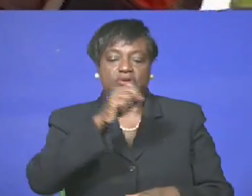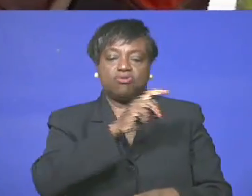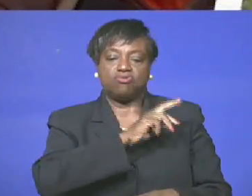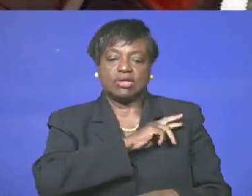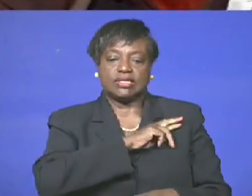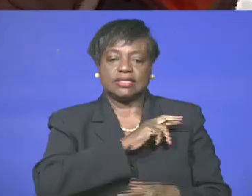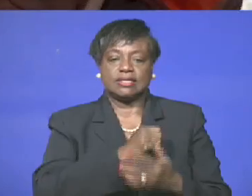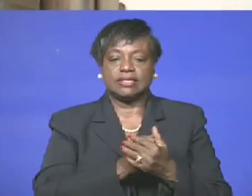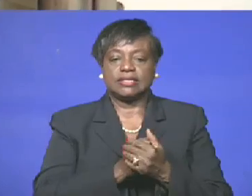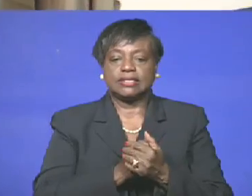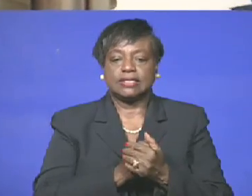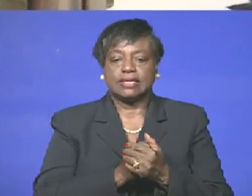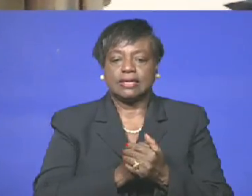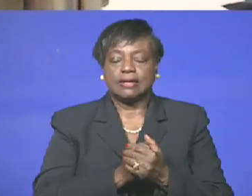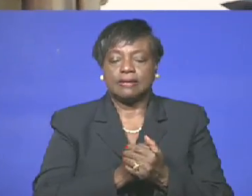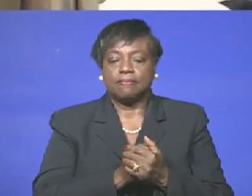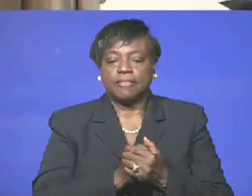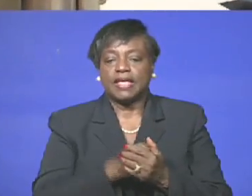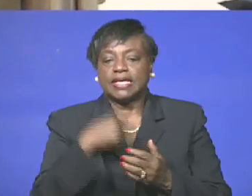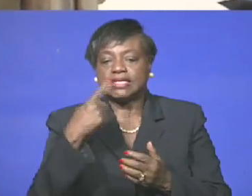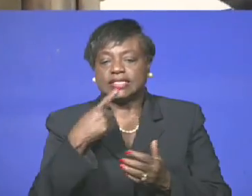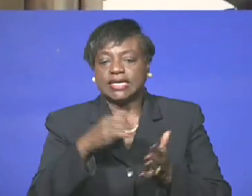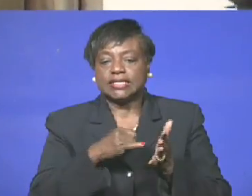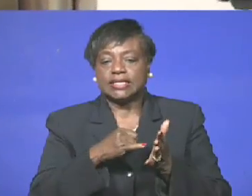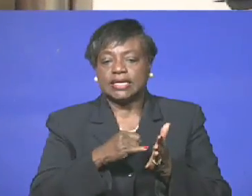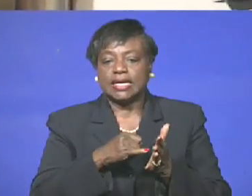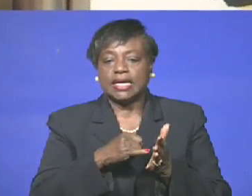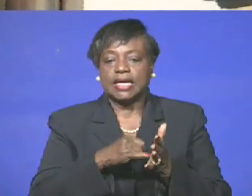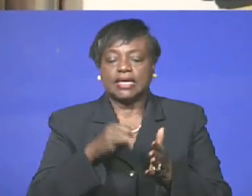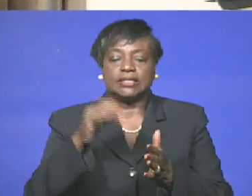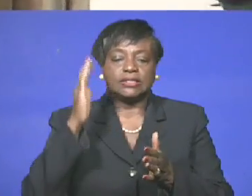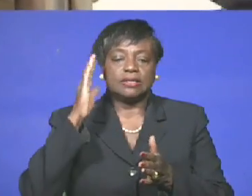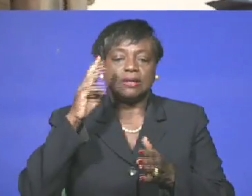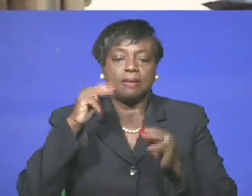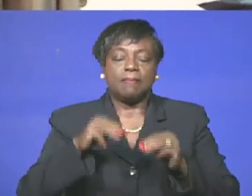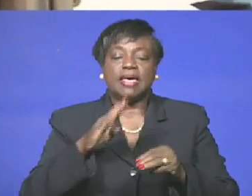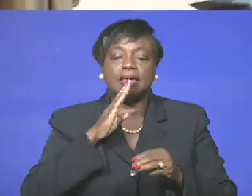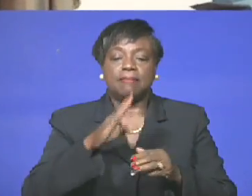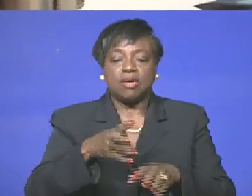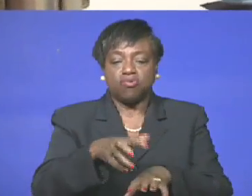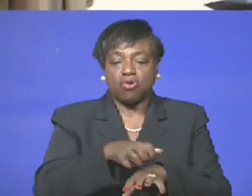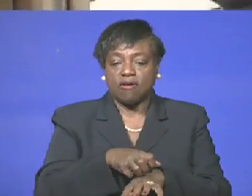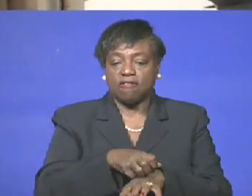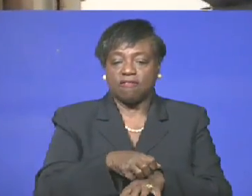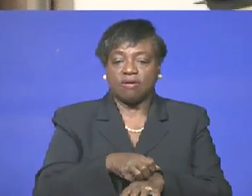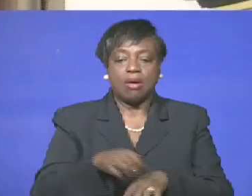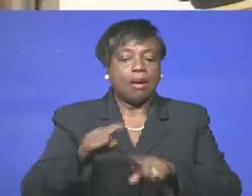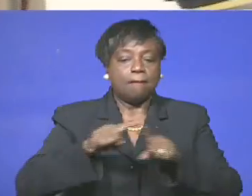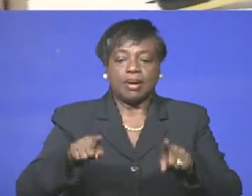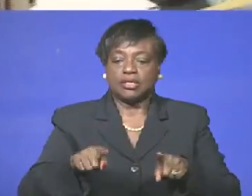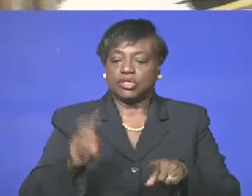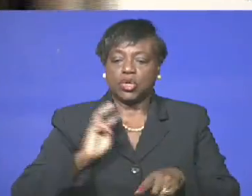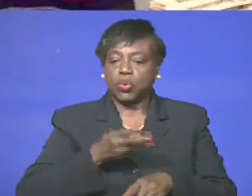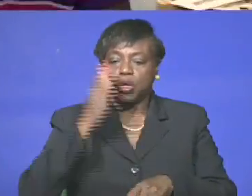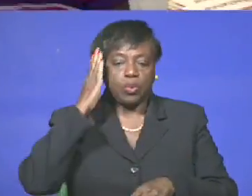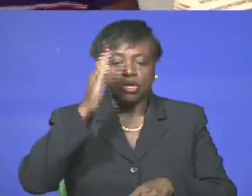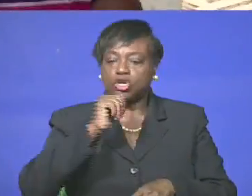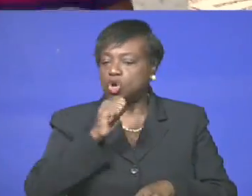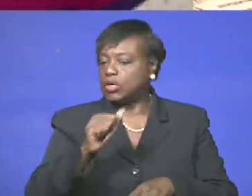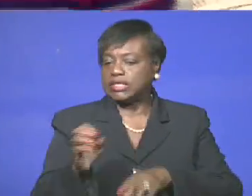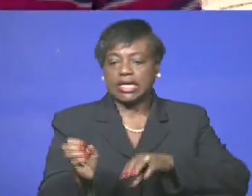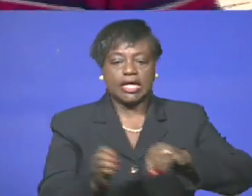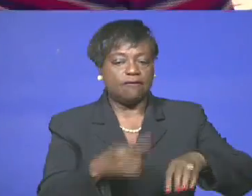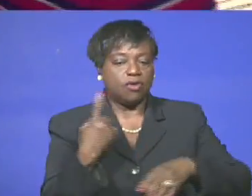their concerns. And it's been a bit rough, but we're not going to abandon you. We're here to assist you, okay? Captain Russell told our news team